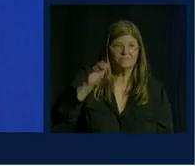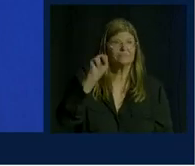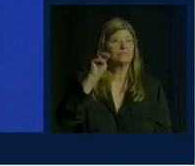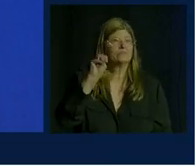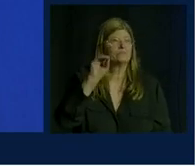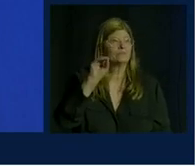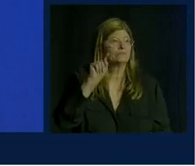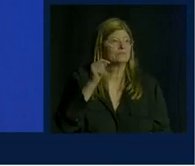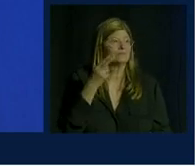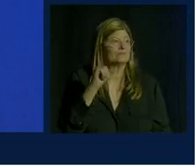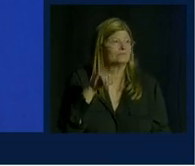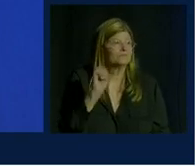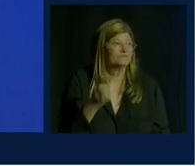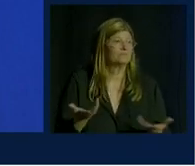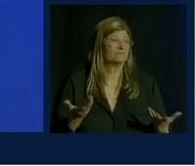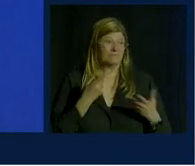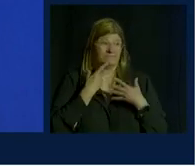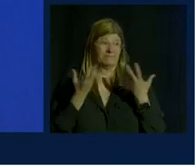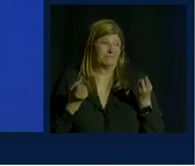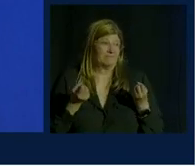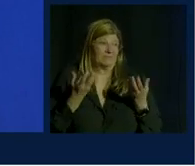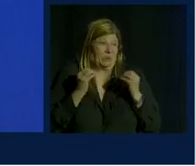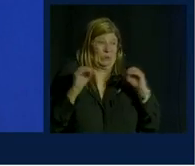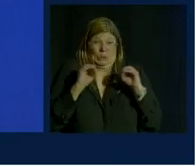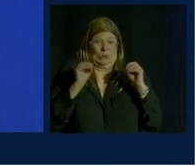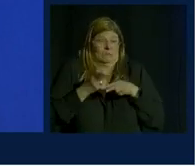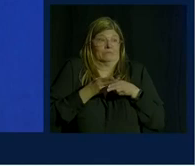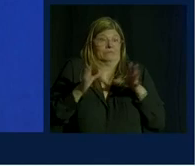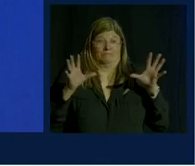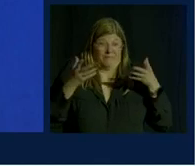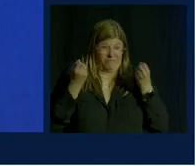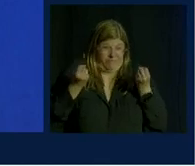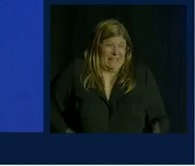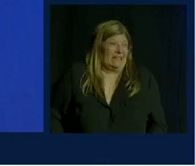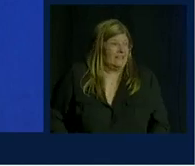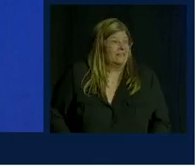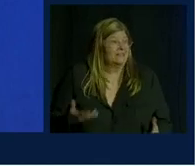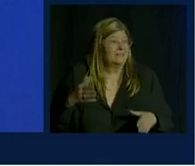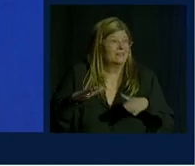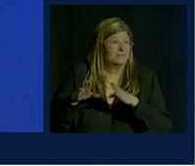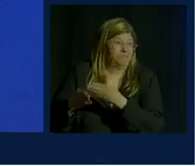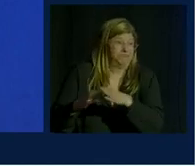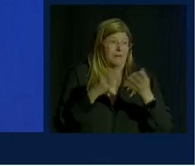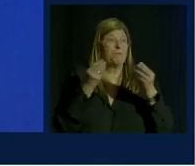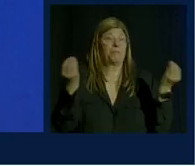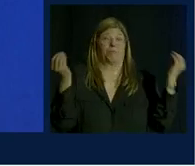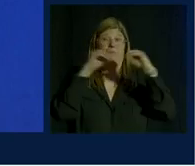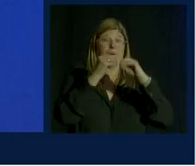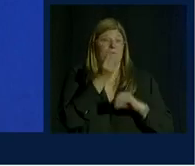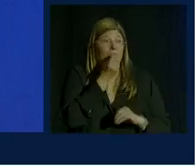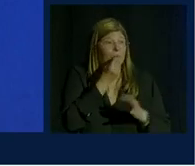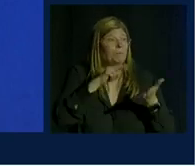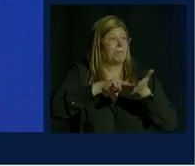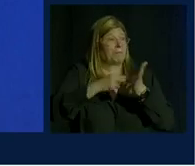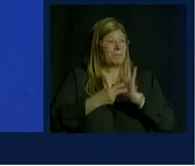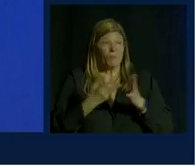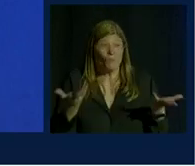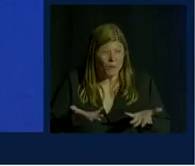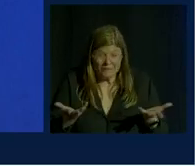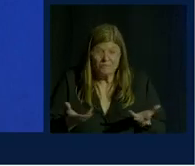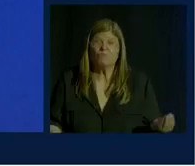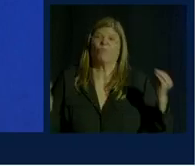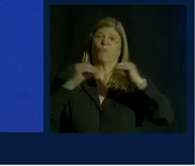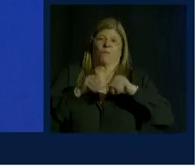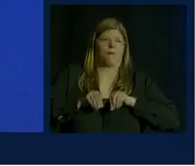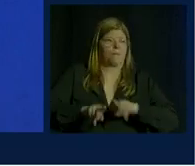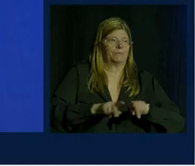tropical smoothie location. So there's going to be no shortage of great food at Skyland, and that good food